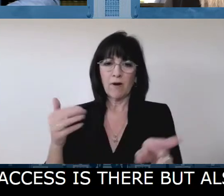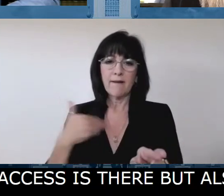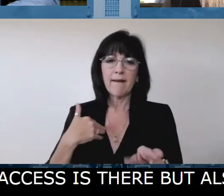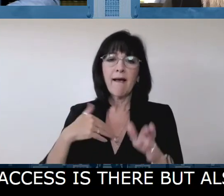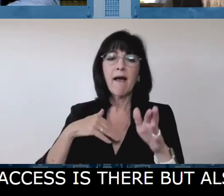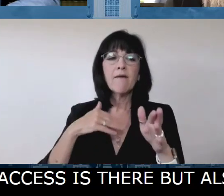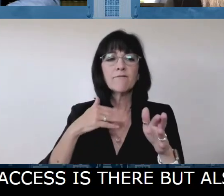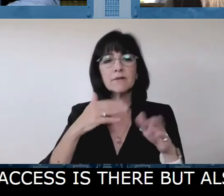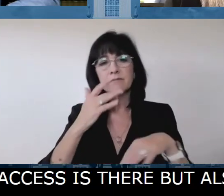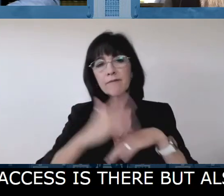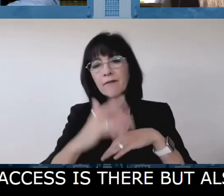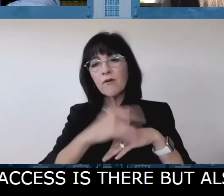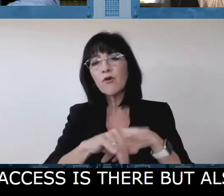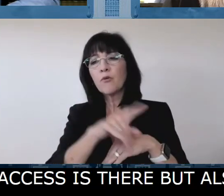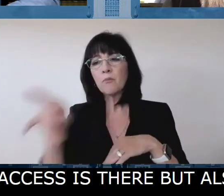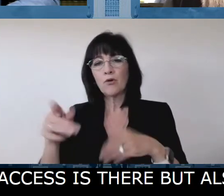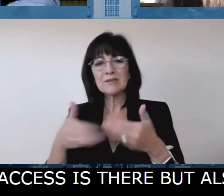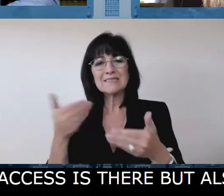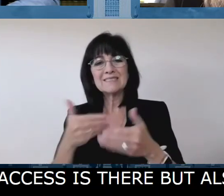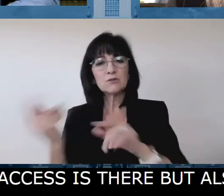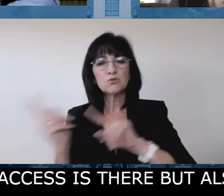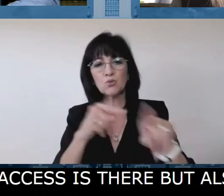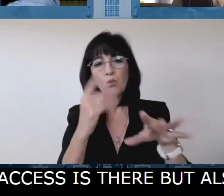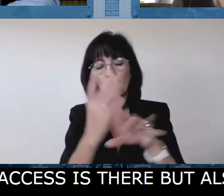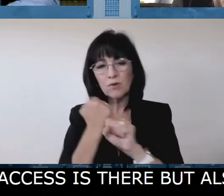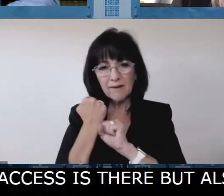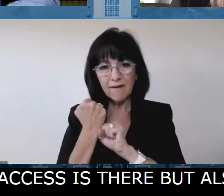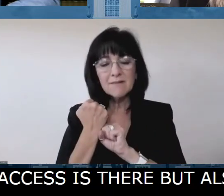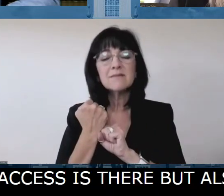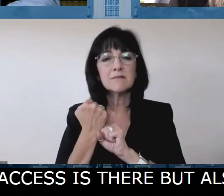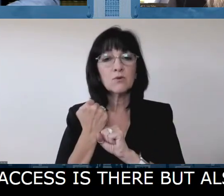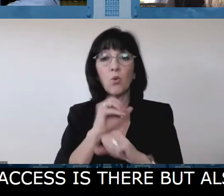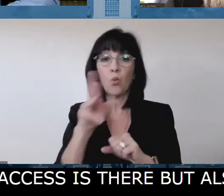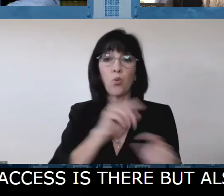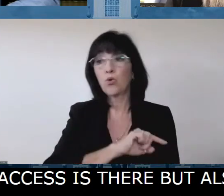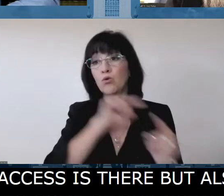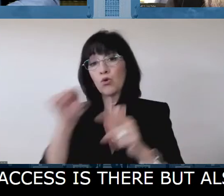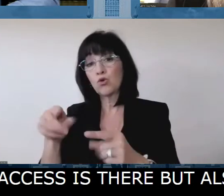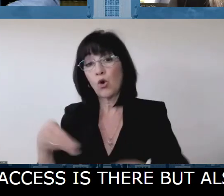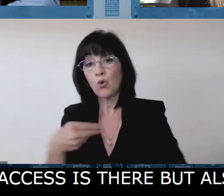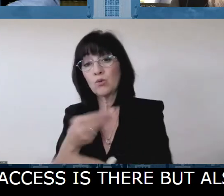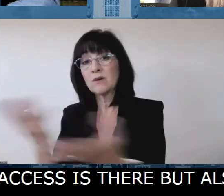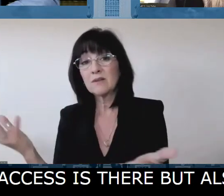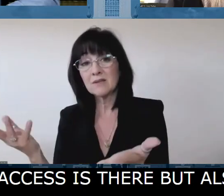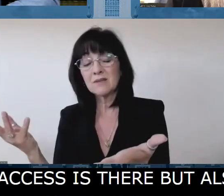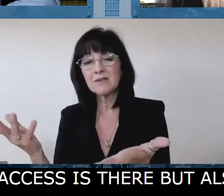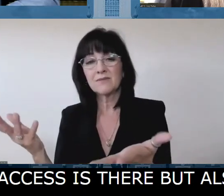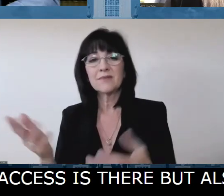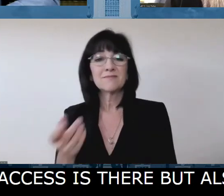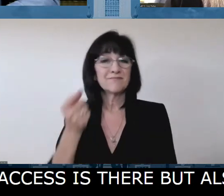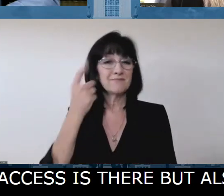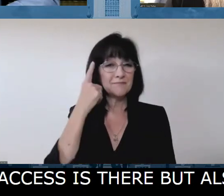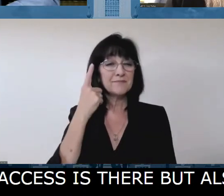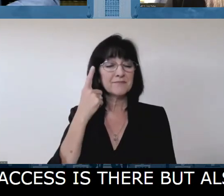to some of our normal routine health screenings and chronic care